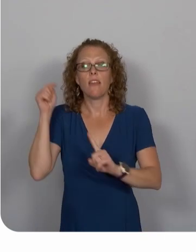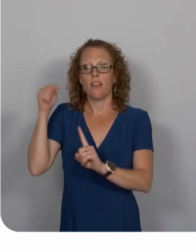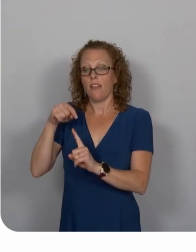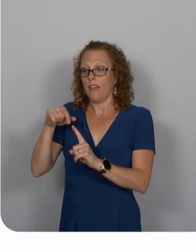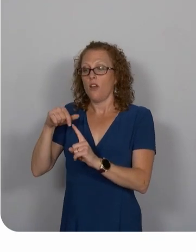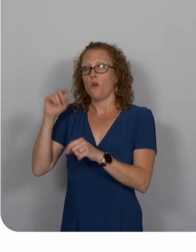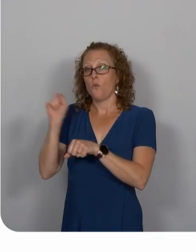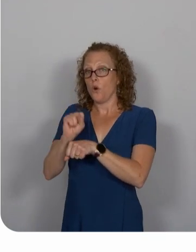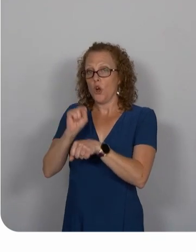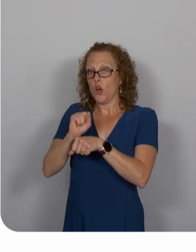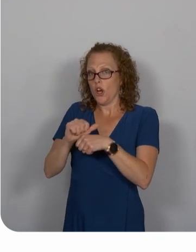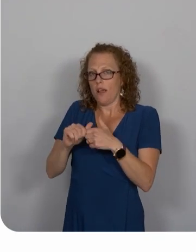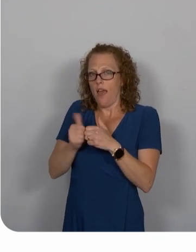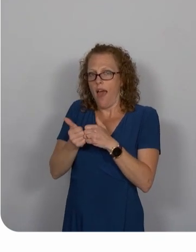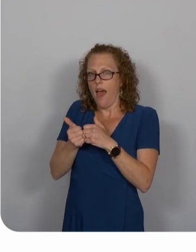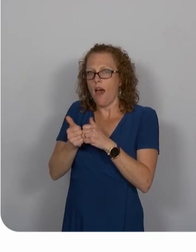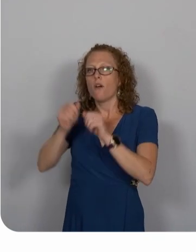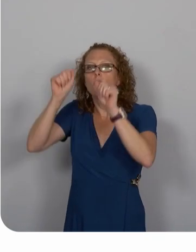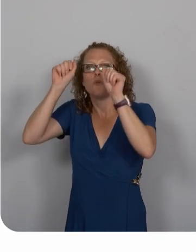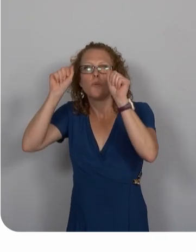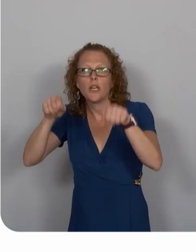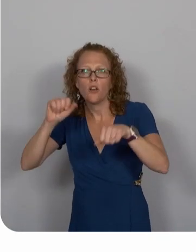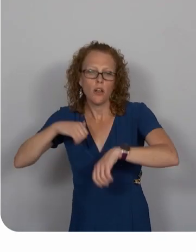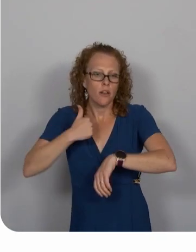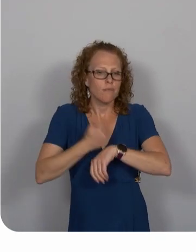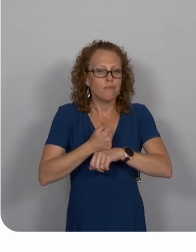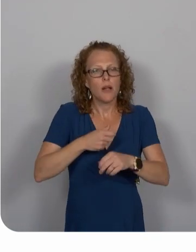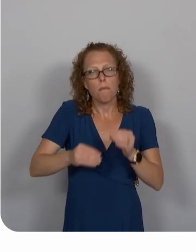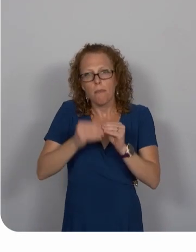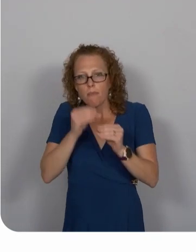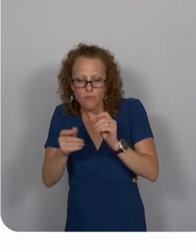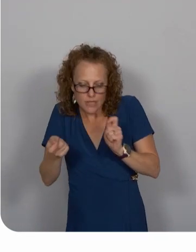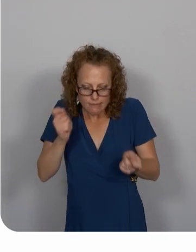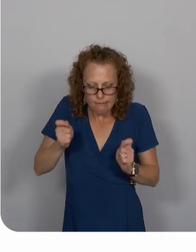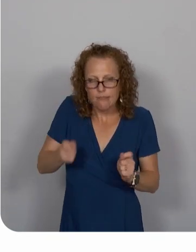to build our AIs in a safer and more responsible way.